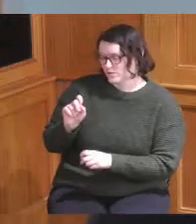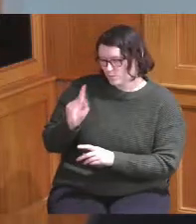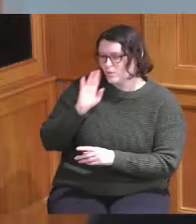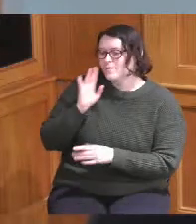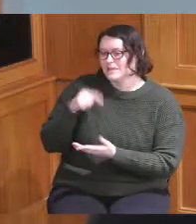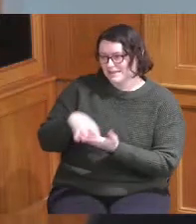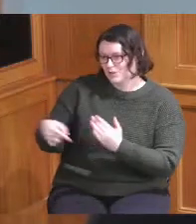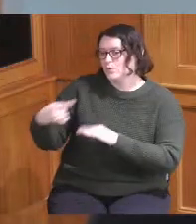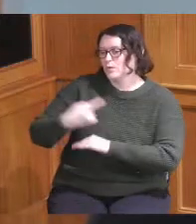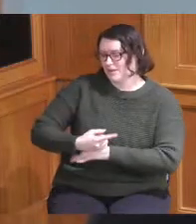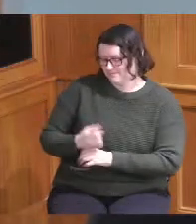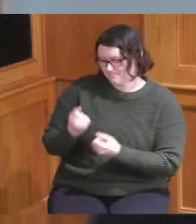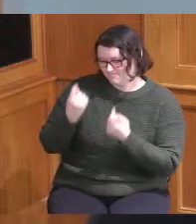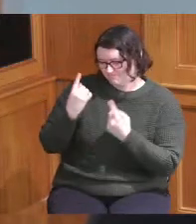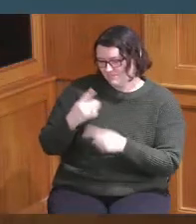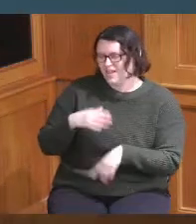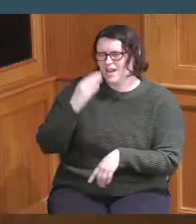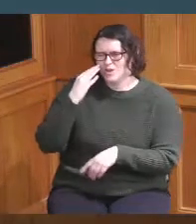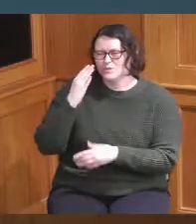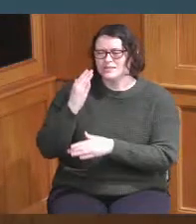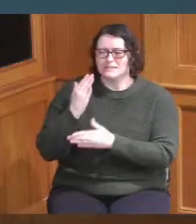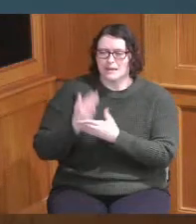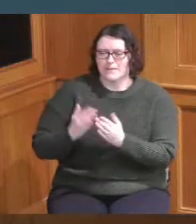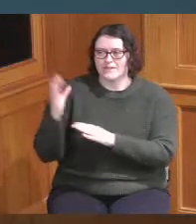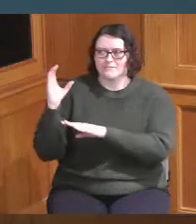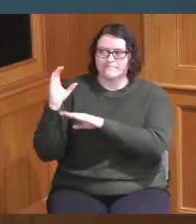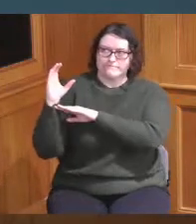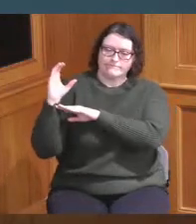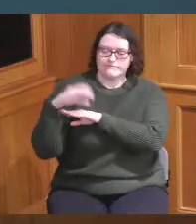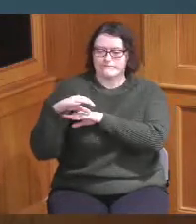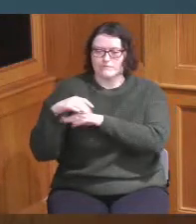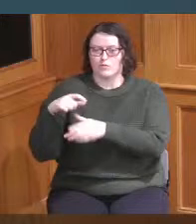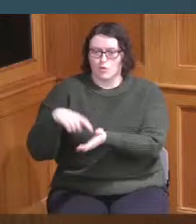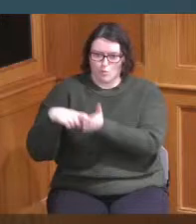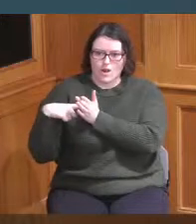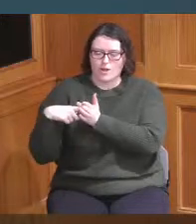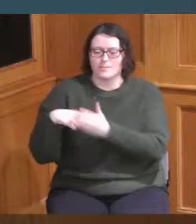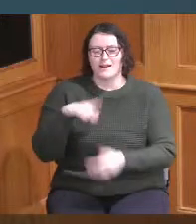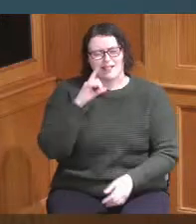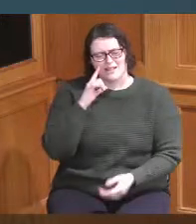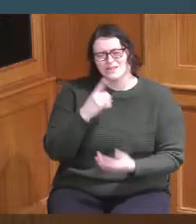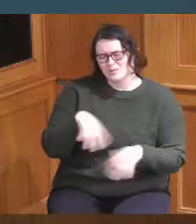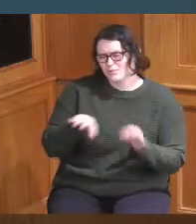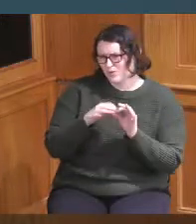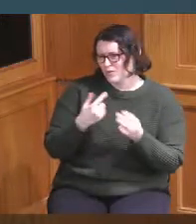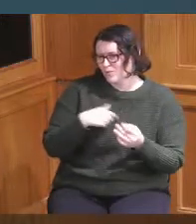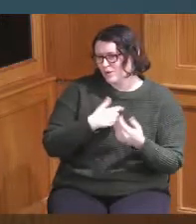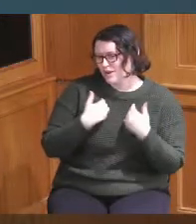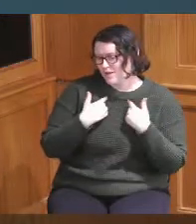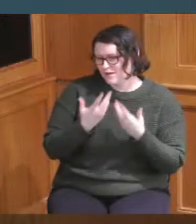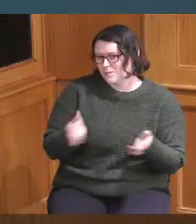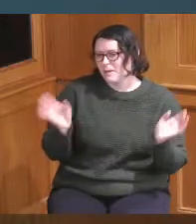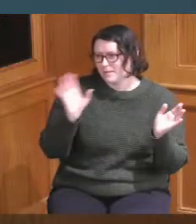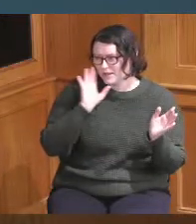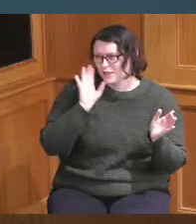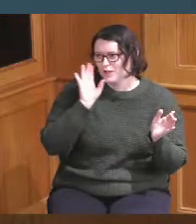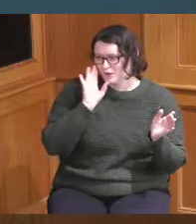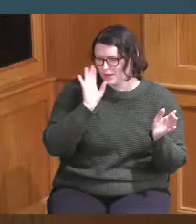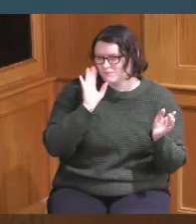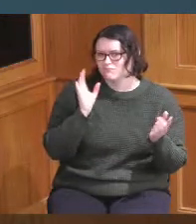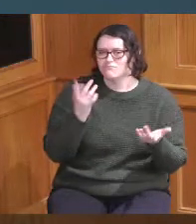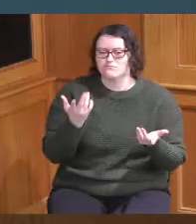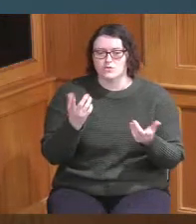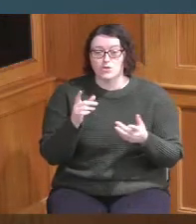it's mandated, but the idea that we're having so many public hearings, I think, is really important related to these plans. So you need us to